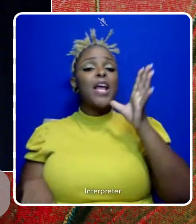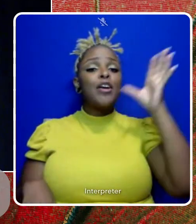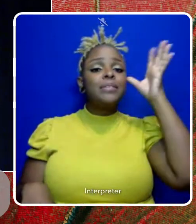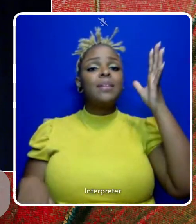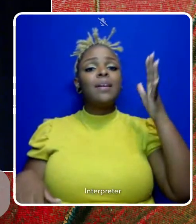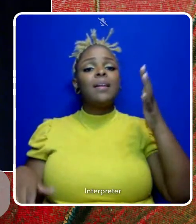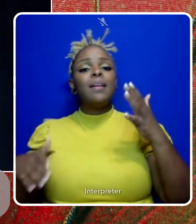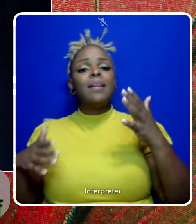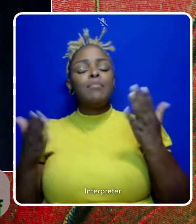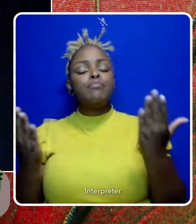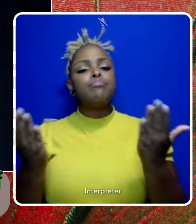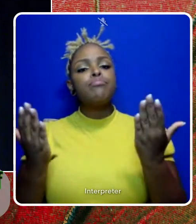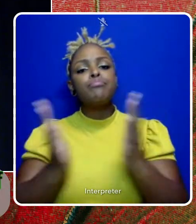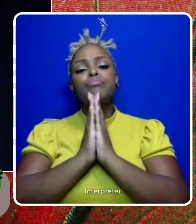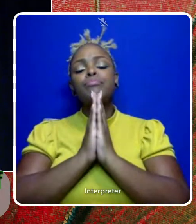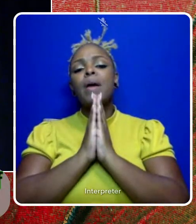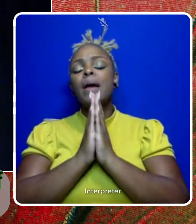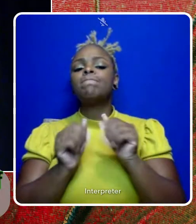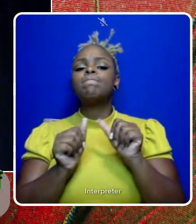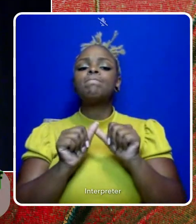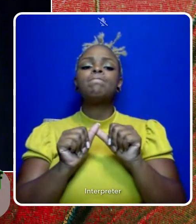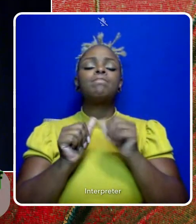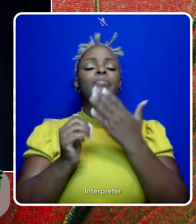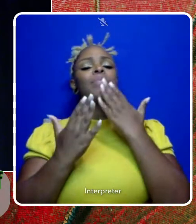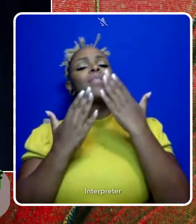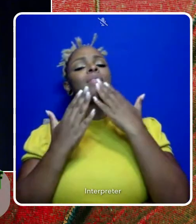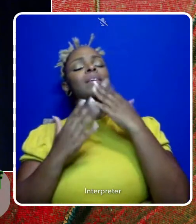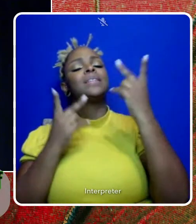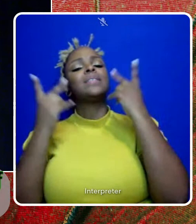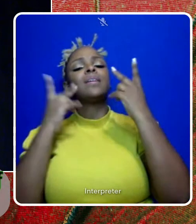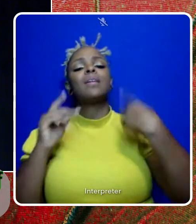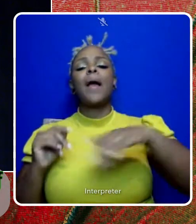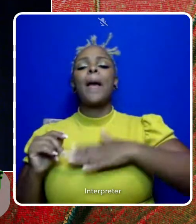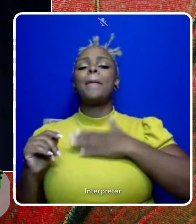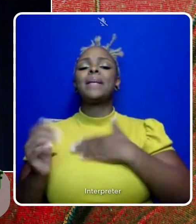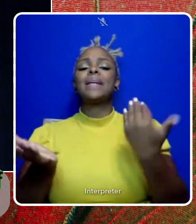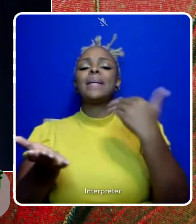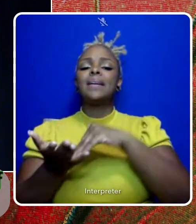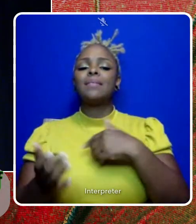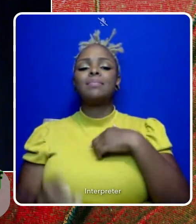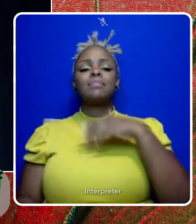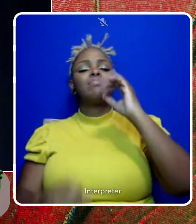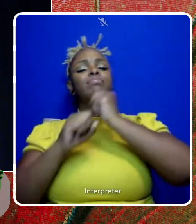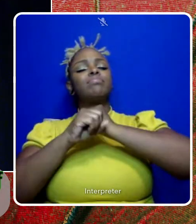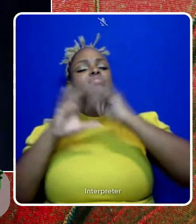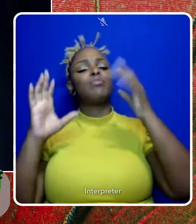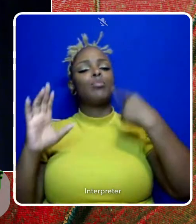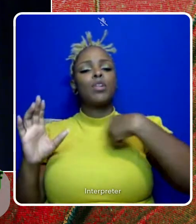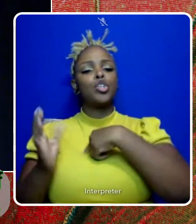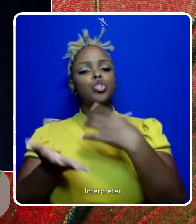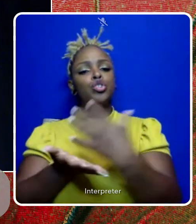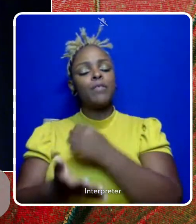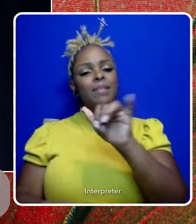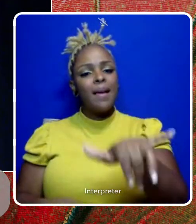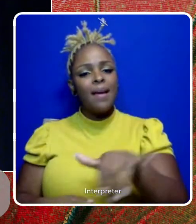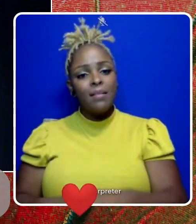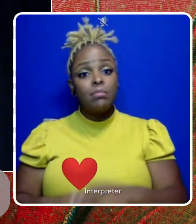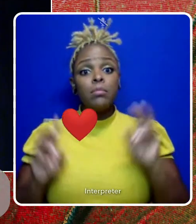fleeting moments of joy. They deserve that much, a life. Fear of not making their parents